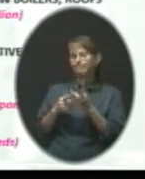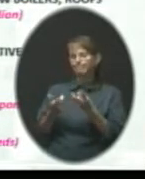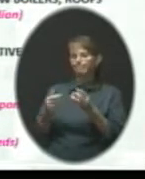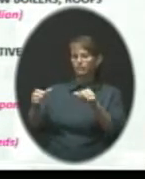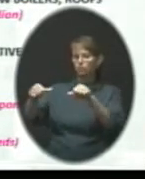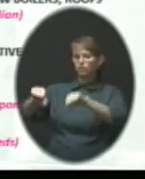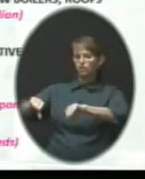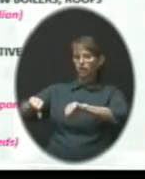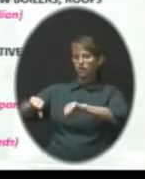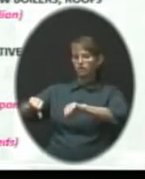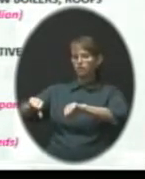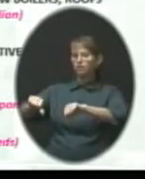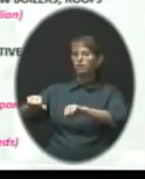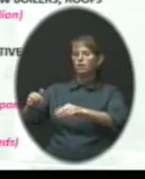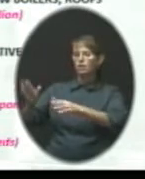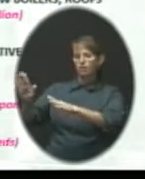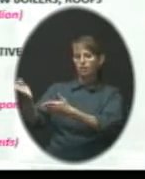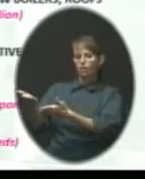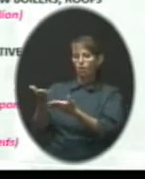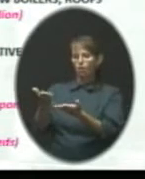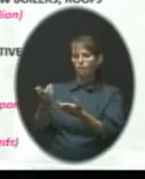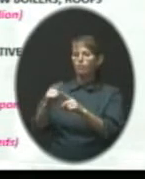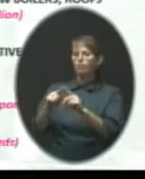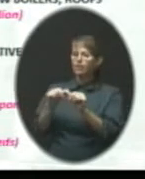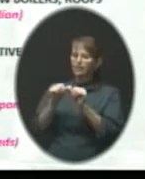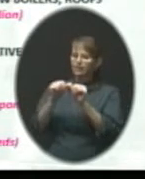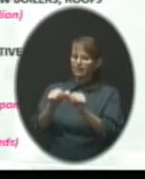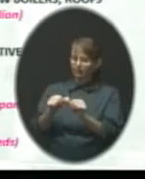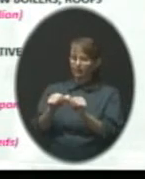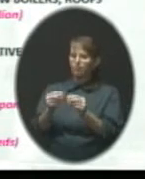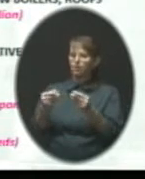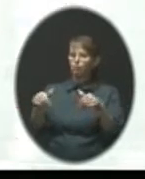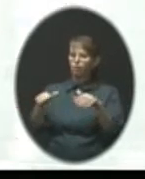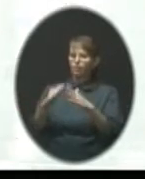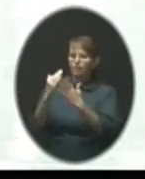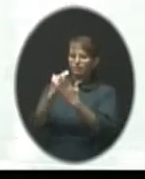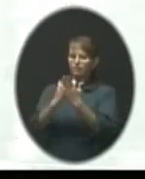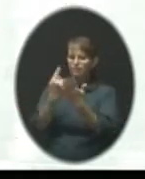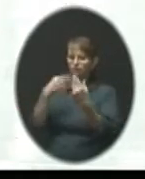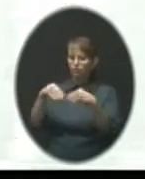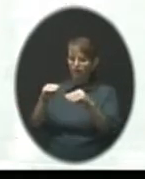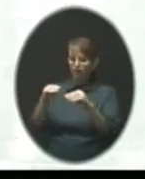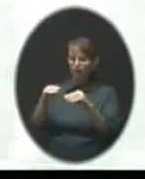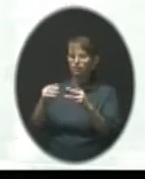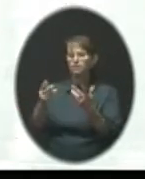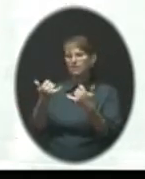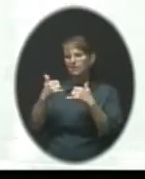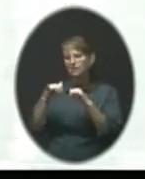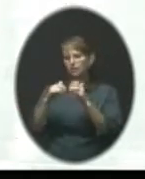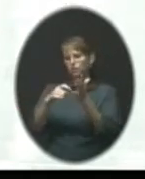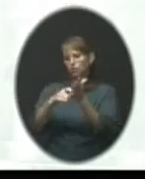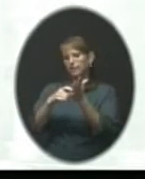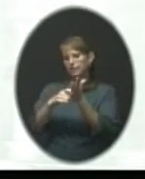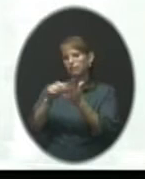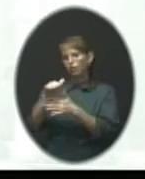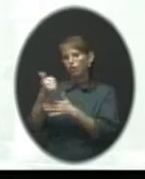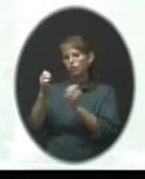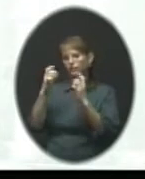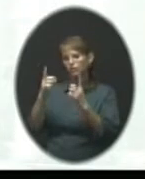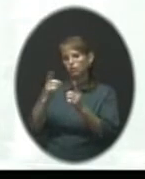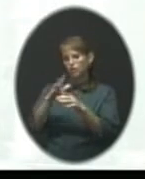listed, but then you're also dealing with unaddressed needs for alternative ed space. Therefore, as you saw in our